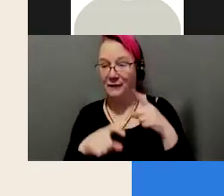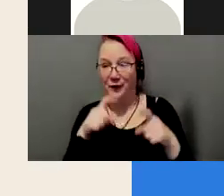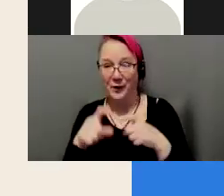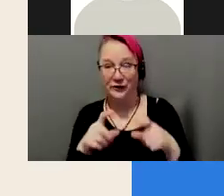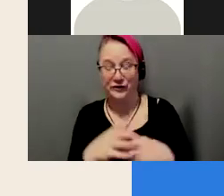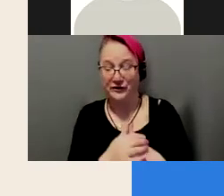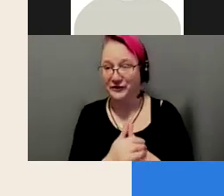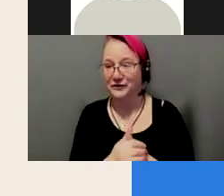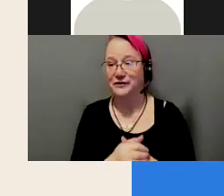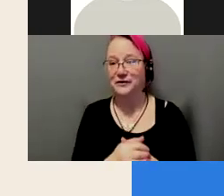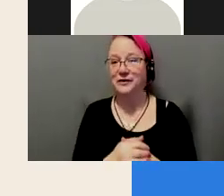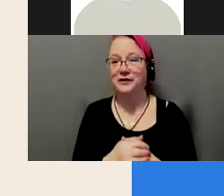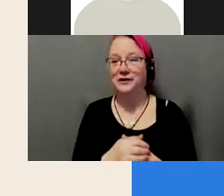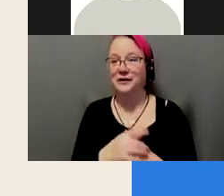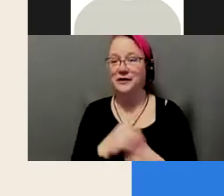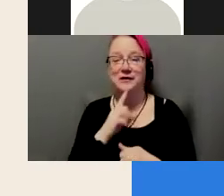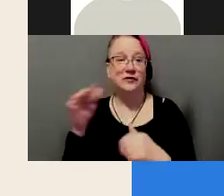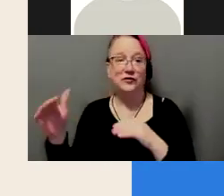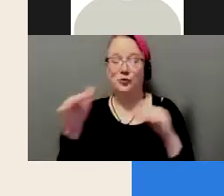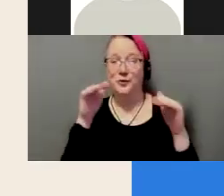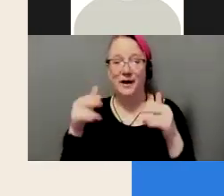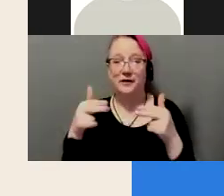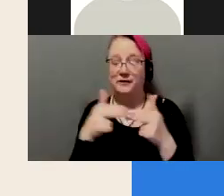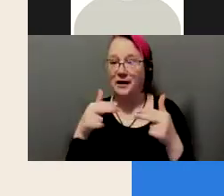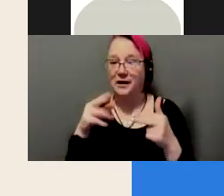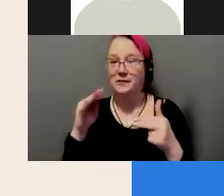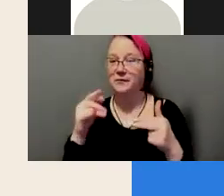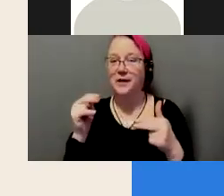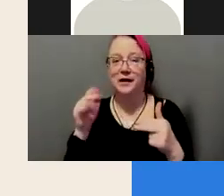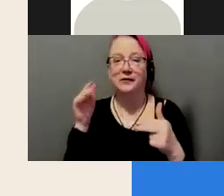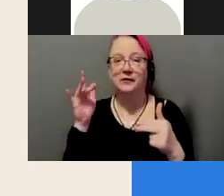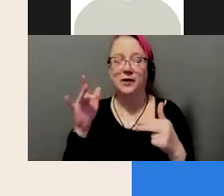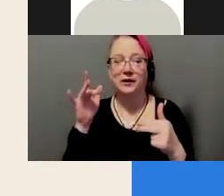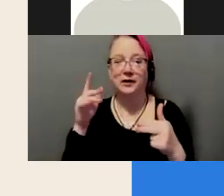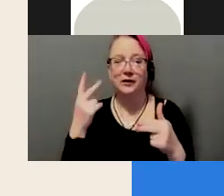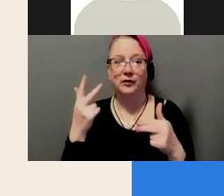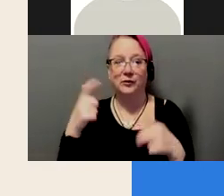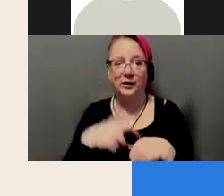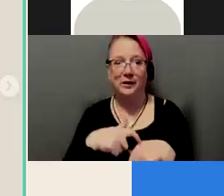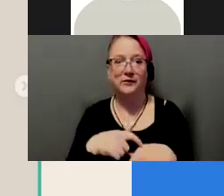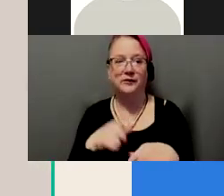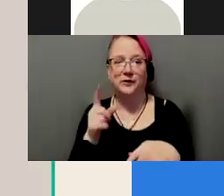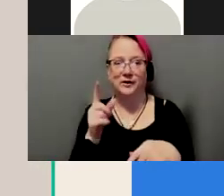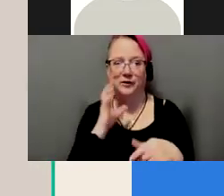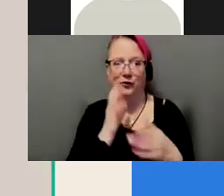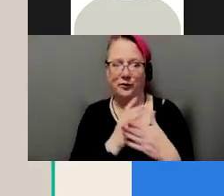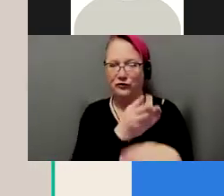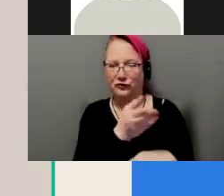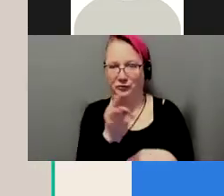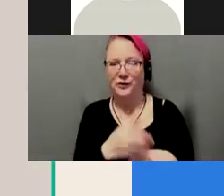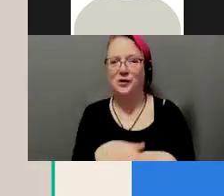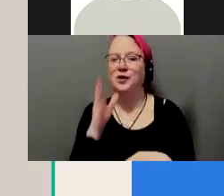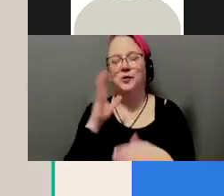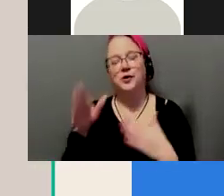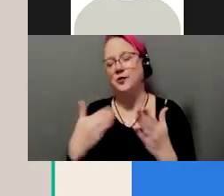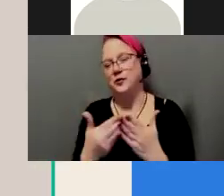questions. This is just a reminder slide. Megan, if you want to go ahead and click 3 times so we can get those graphics up. We know that you're all